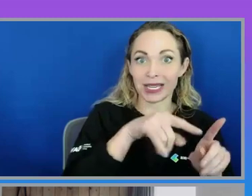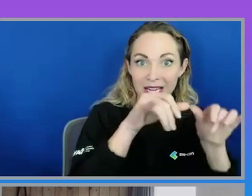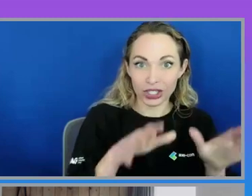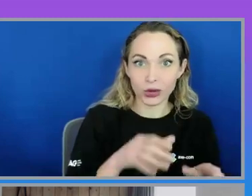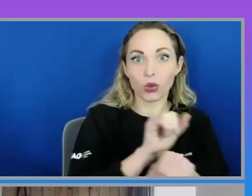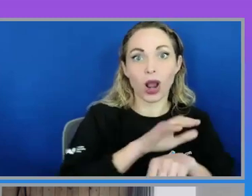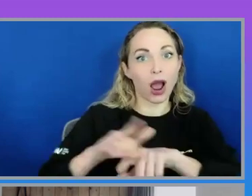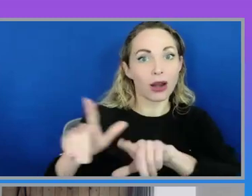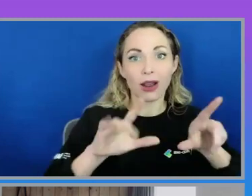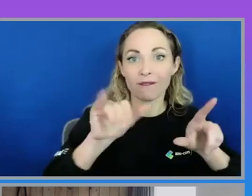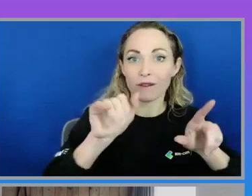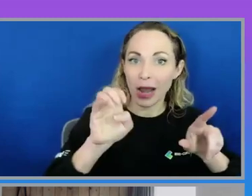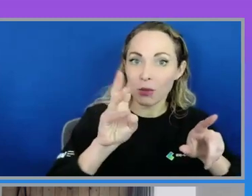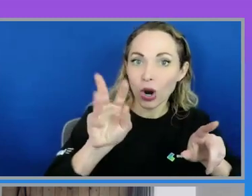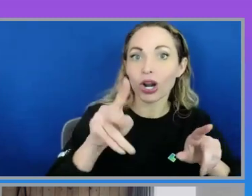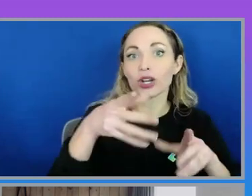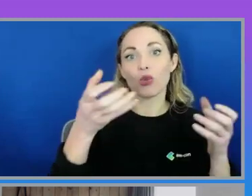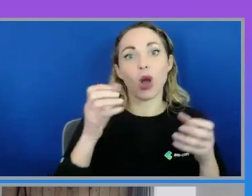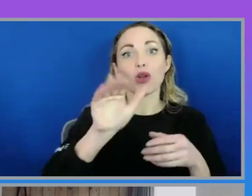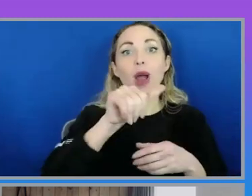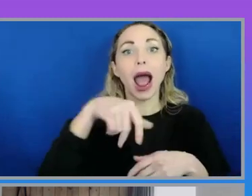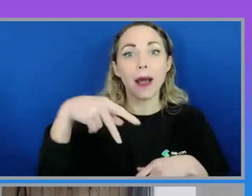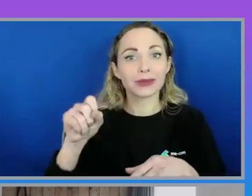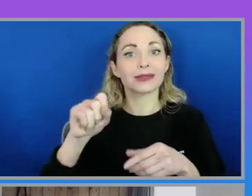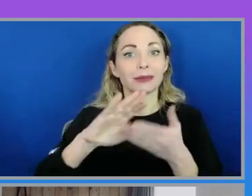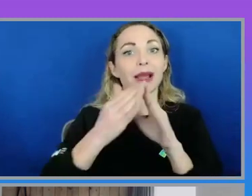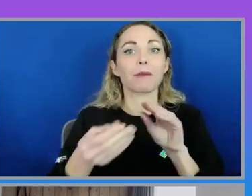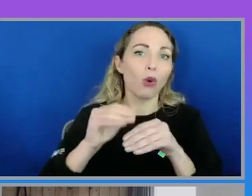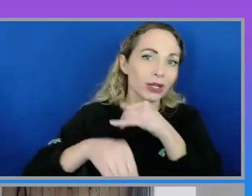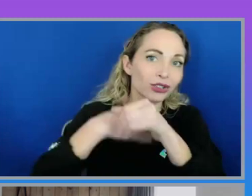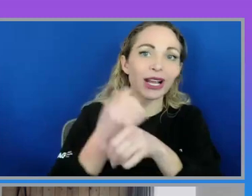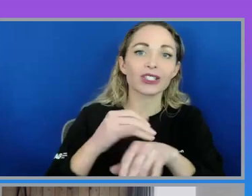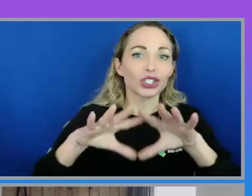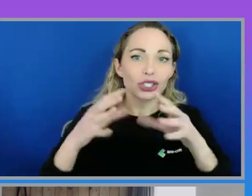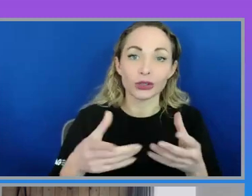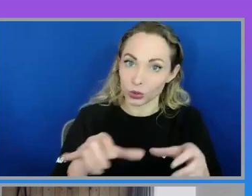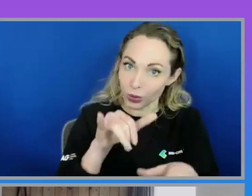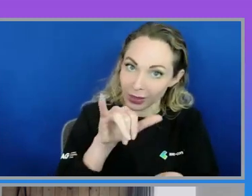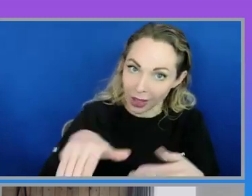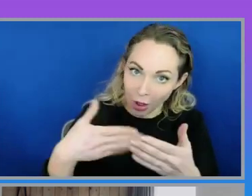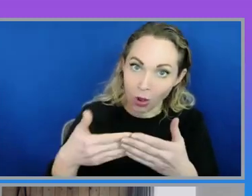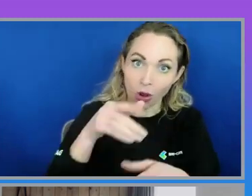internationalizing your apps correctly, you don't have to worry about that.